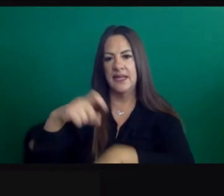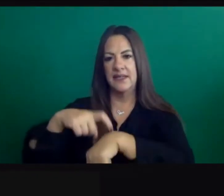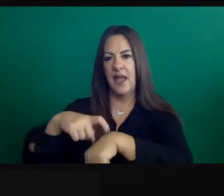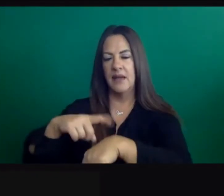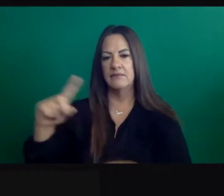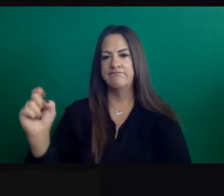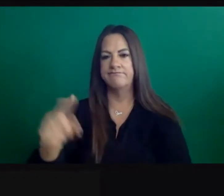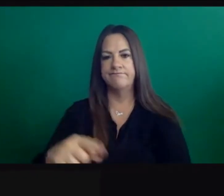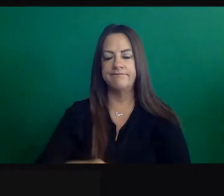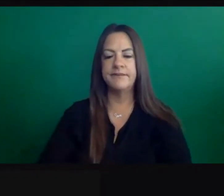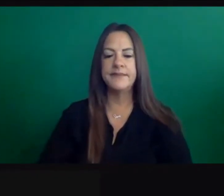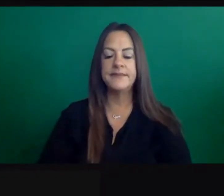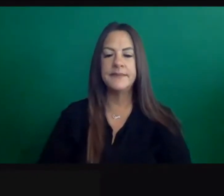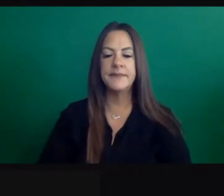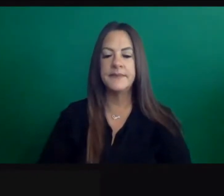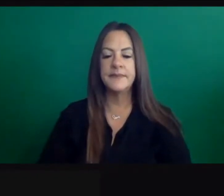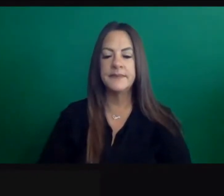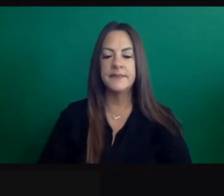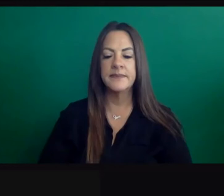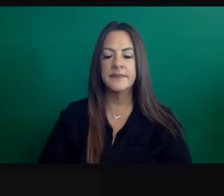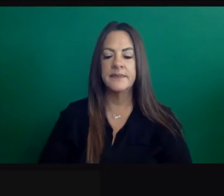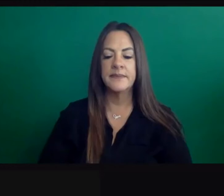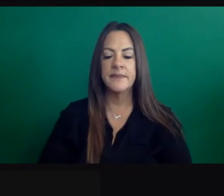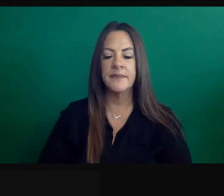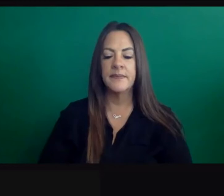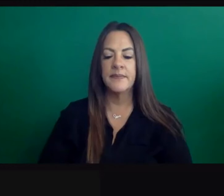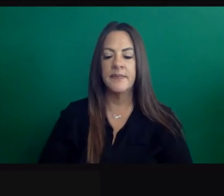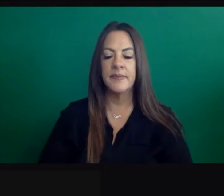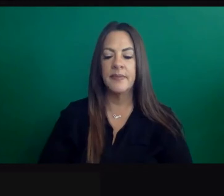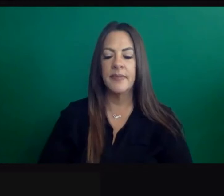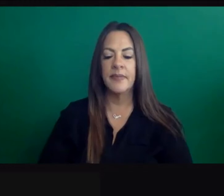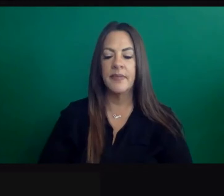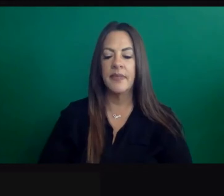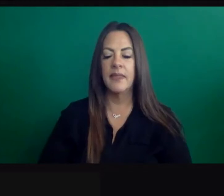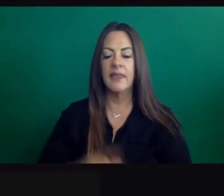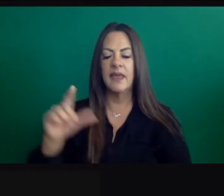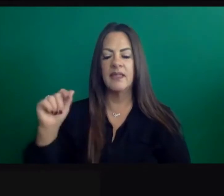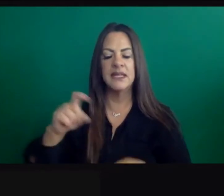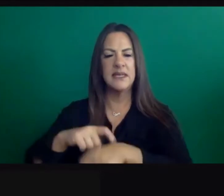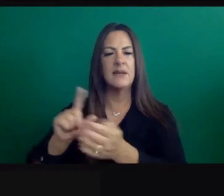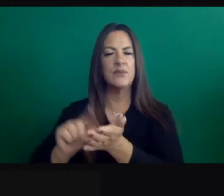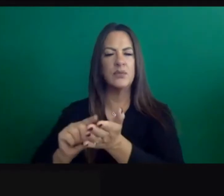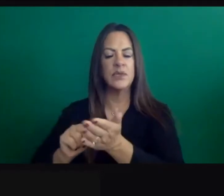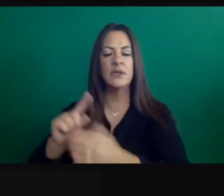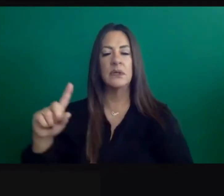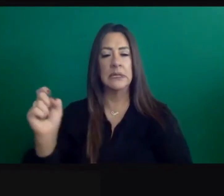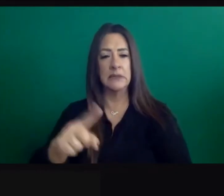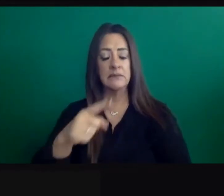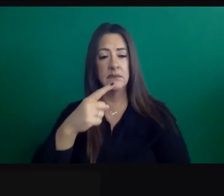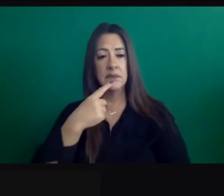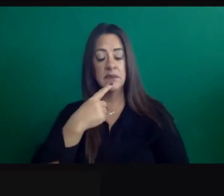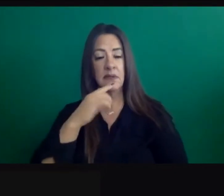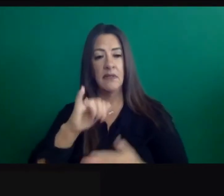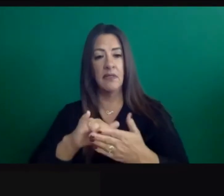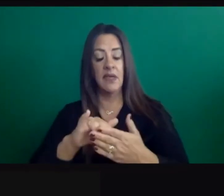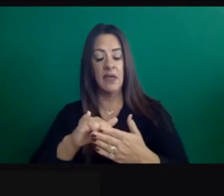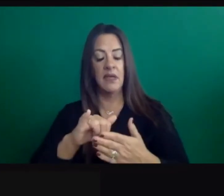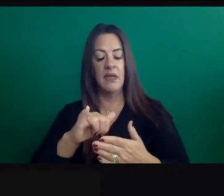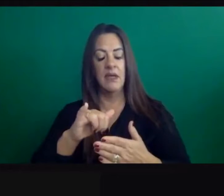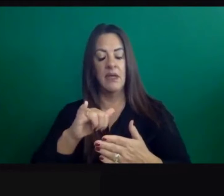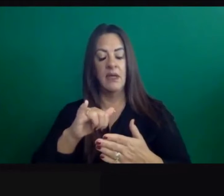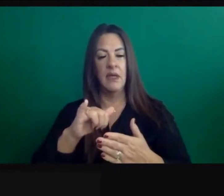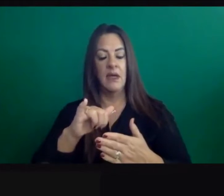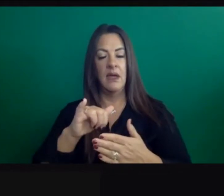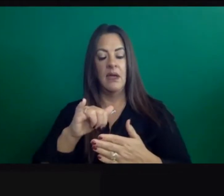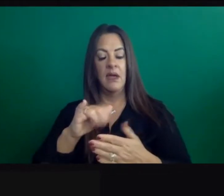Hi, Dr. Ghaly. Thanks again for taking our questions. We really appreciate it today. Our questions today are on vaccines, reopening, and the variants.